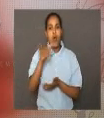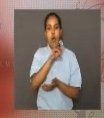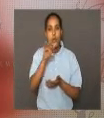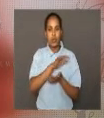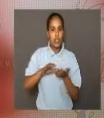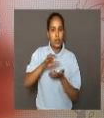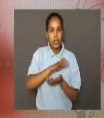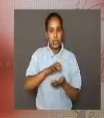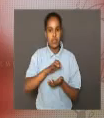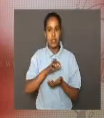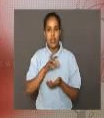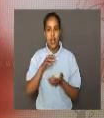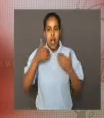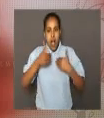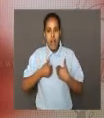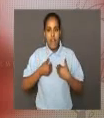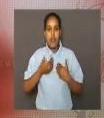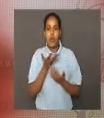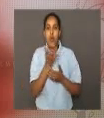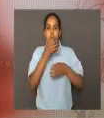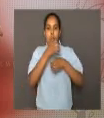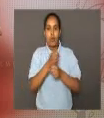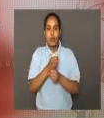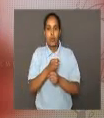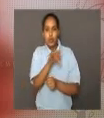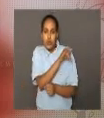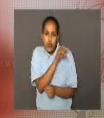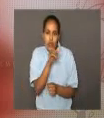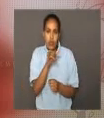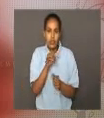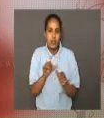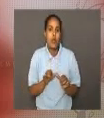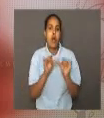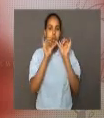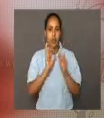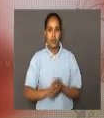homogeneous mixtures have components that are uniform throughout.